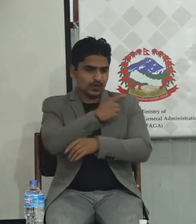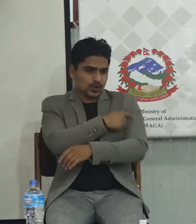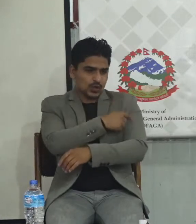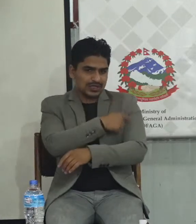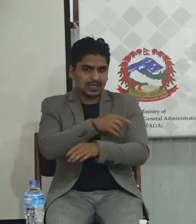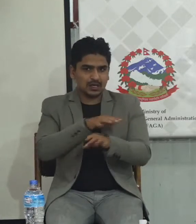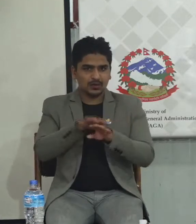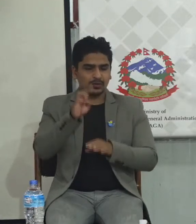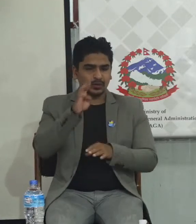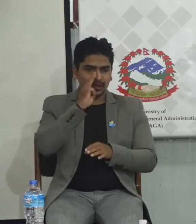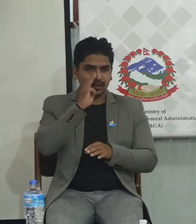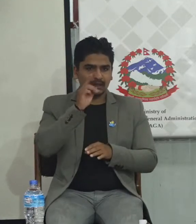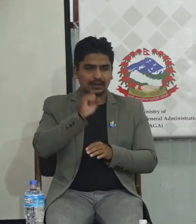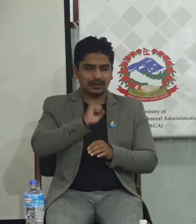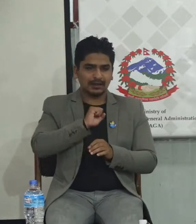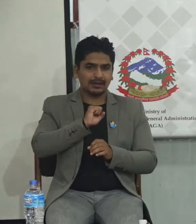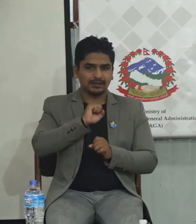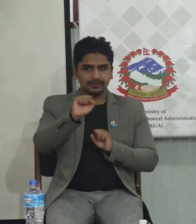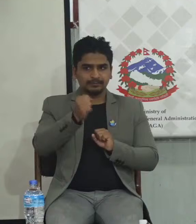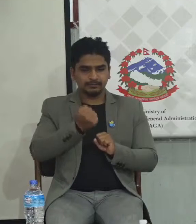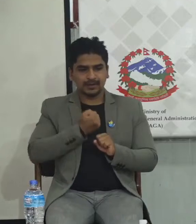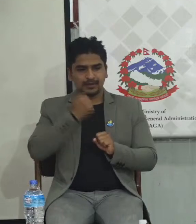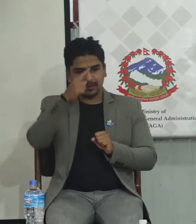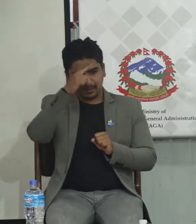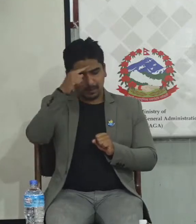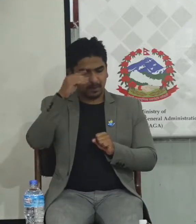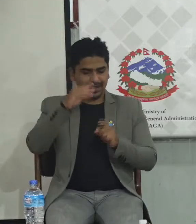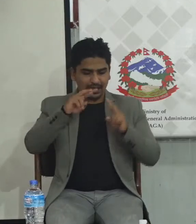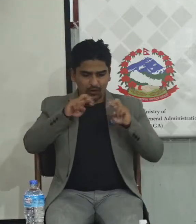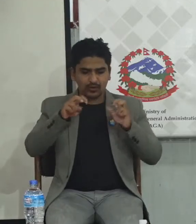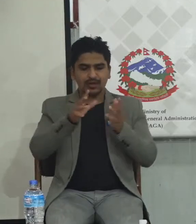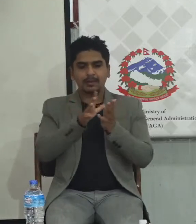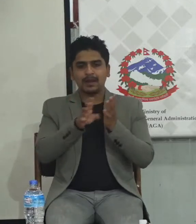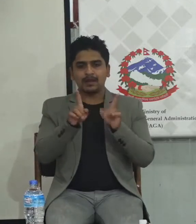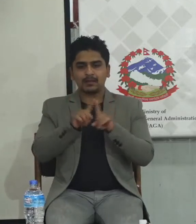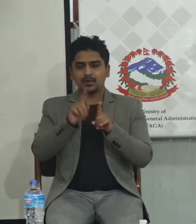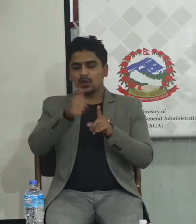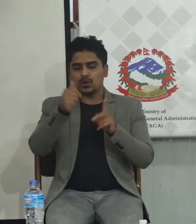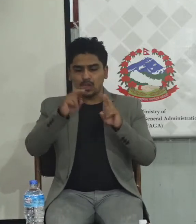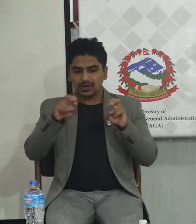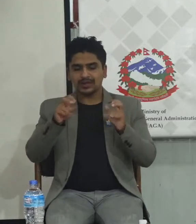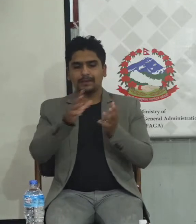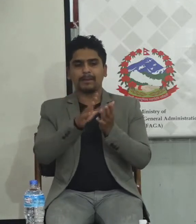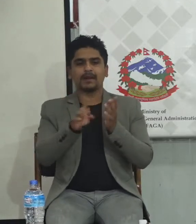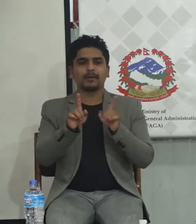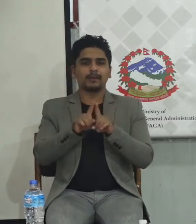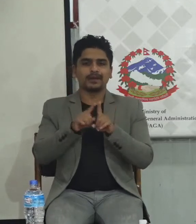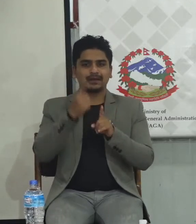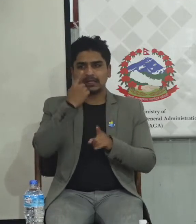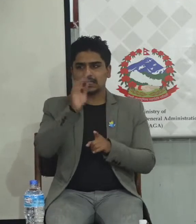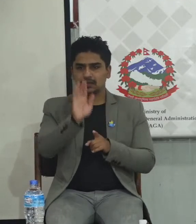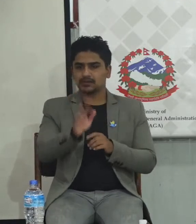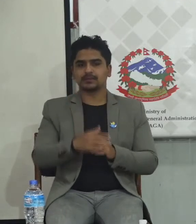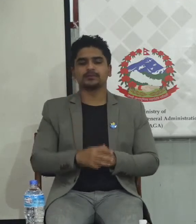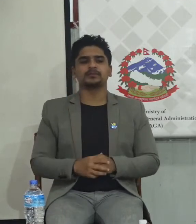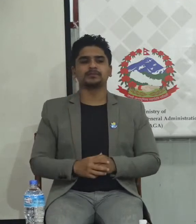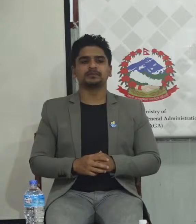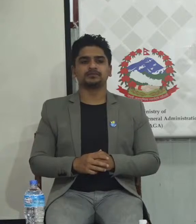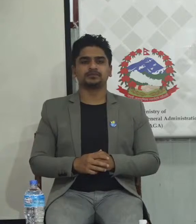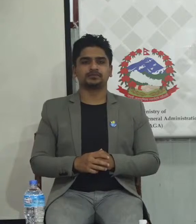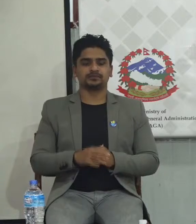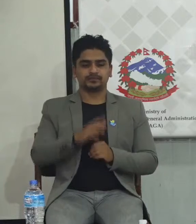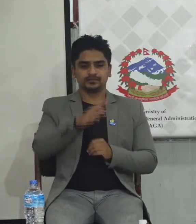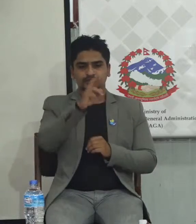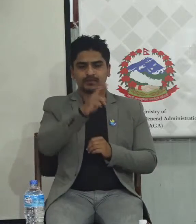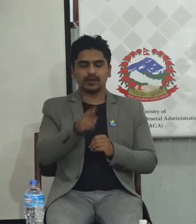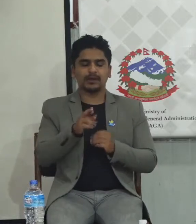my experience and also proven from the scientific research. So gradually you can open your